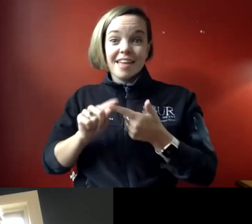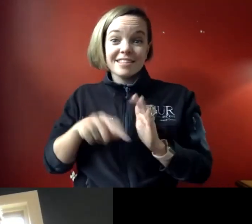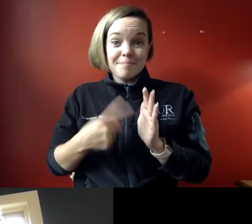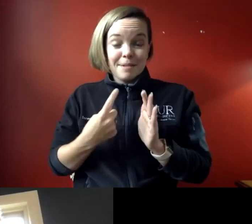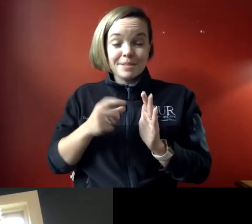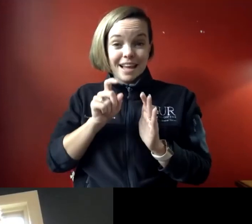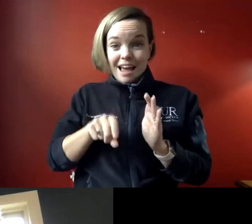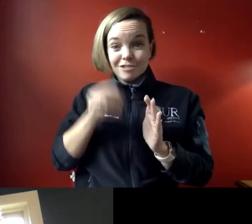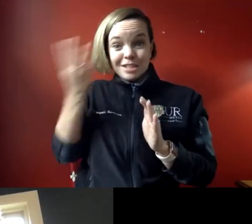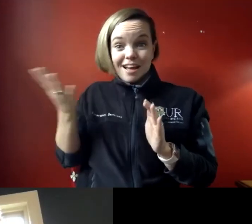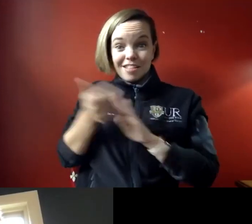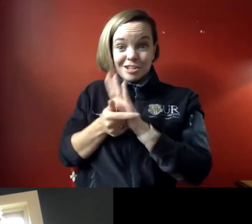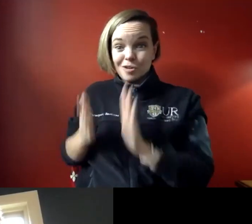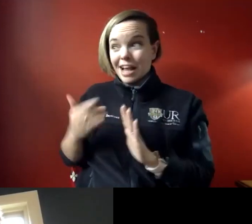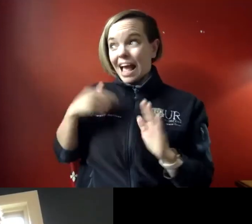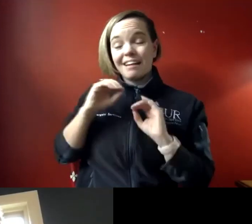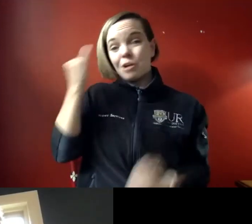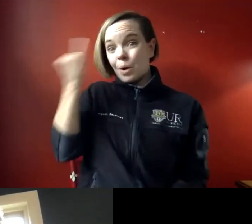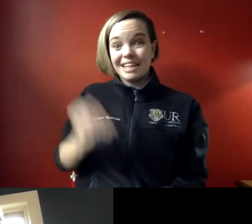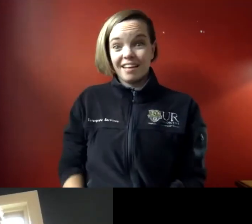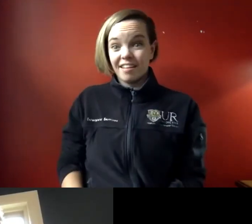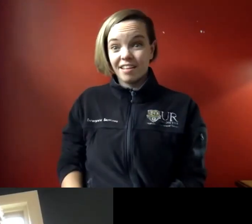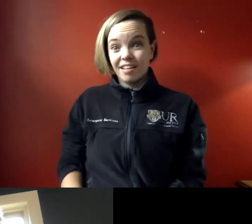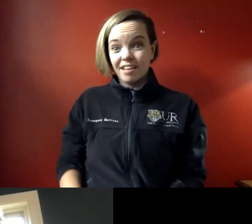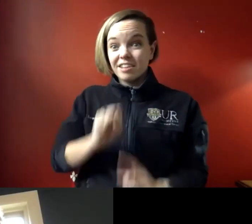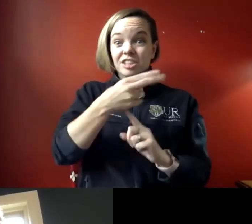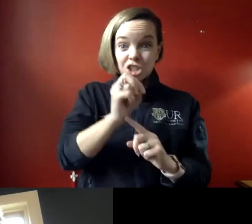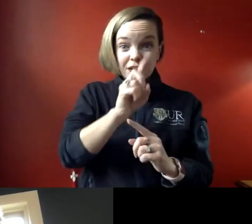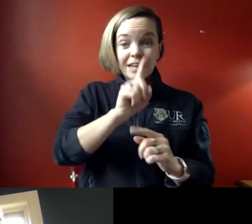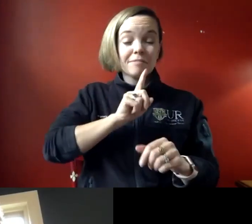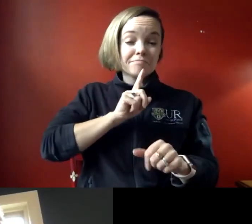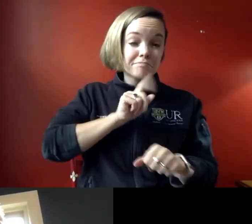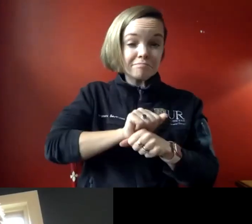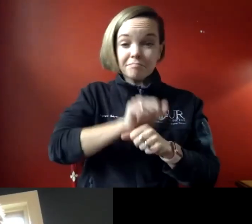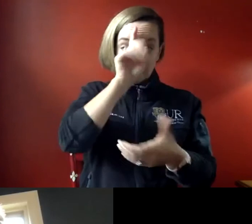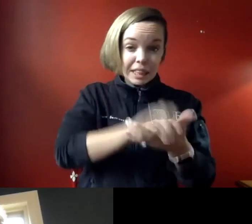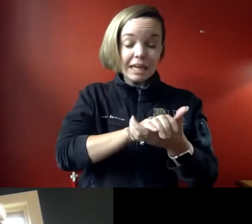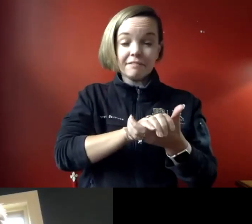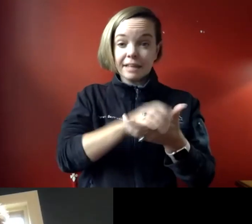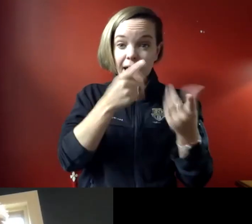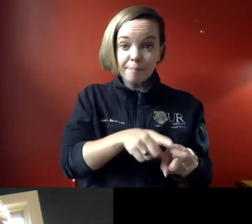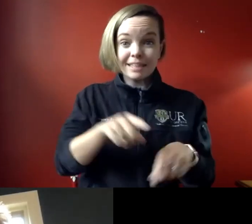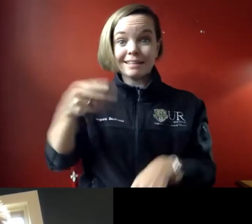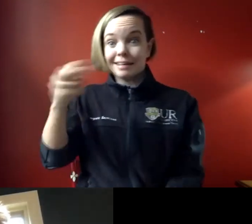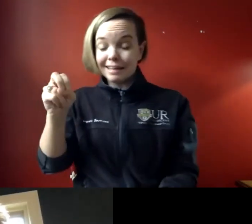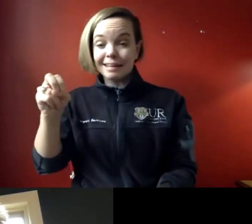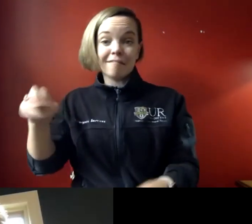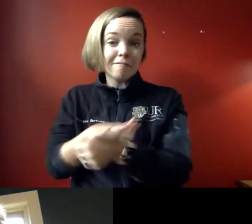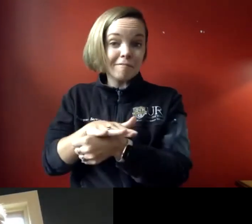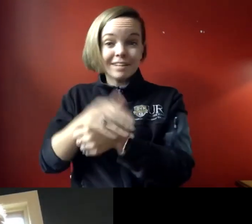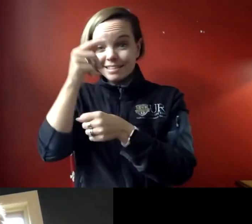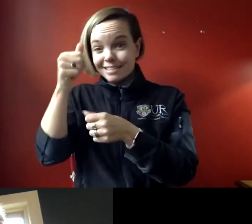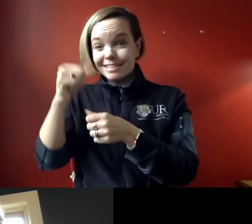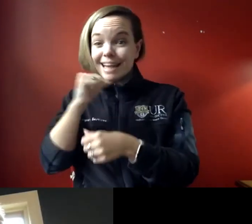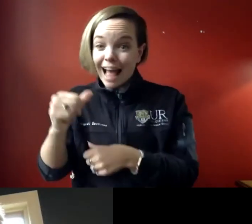idea what happened, but she believes it happens. And he absolutely denies that anything inappropriate